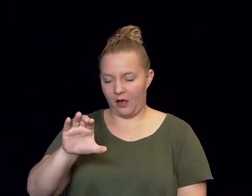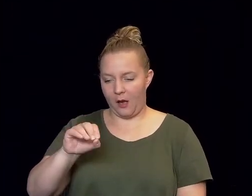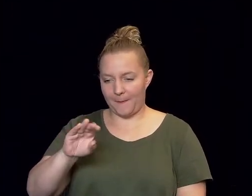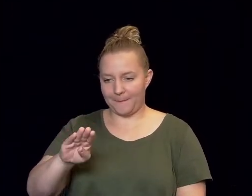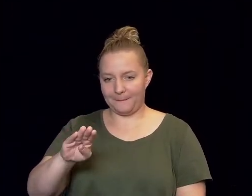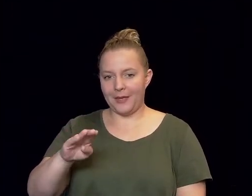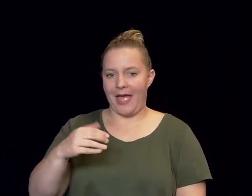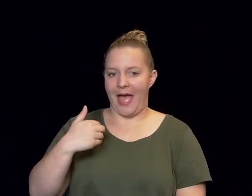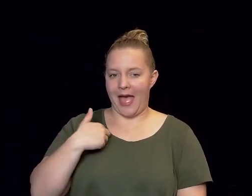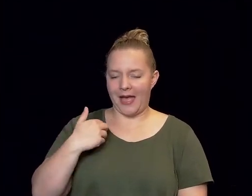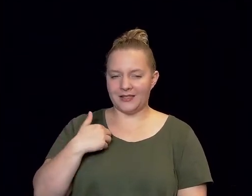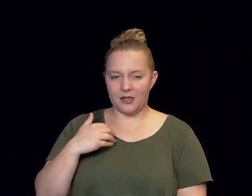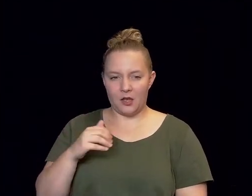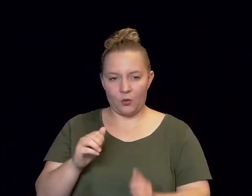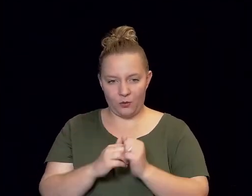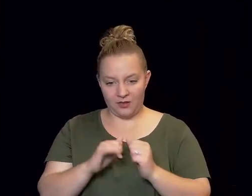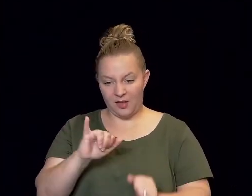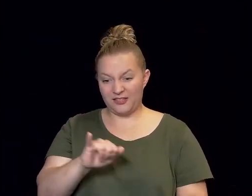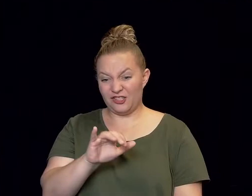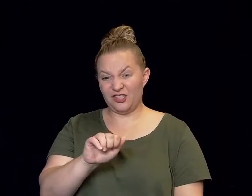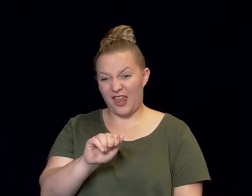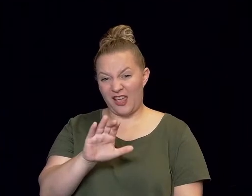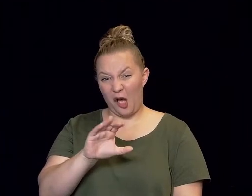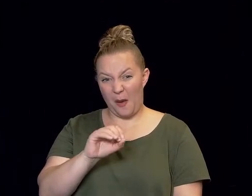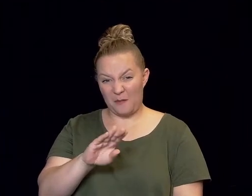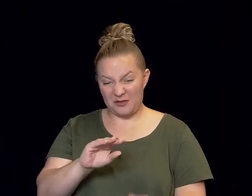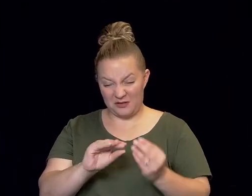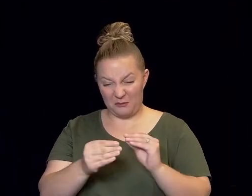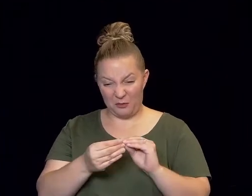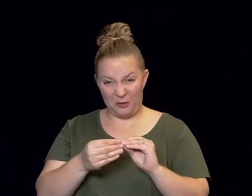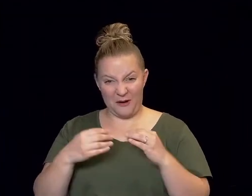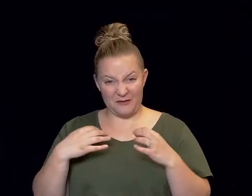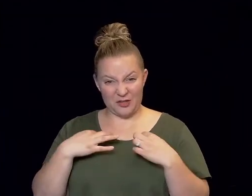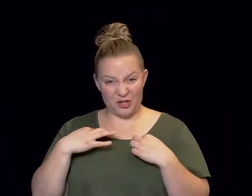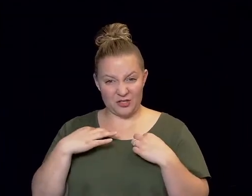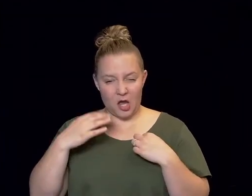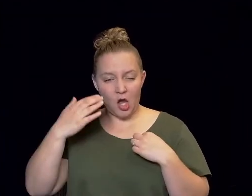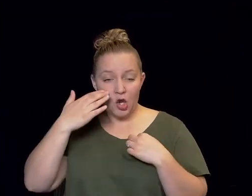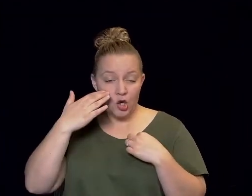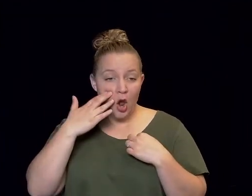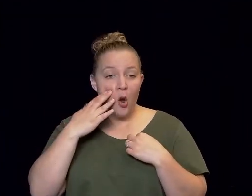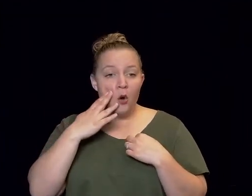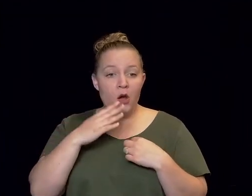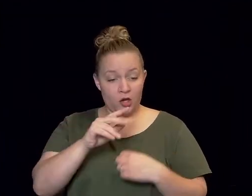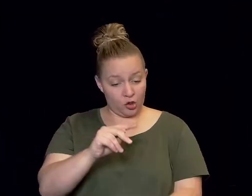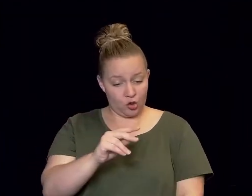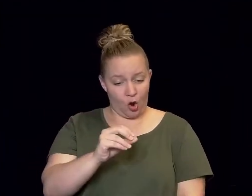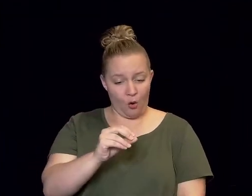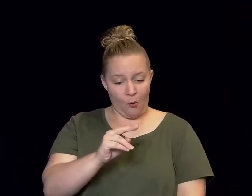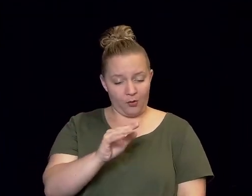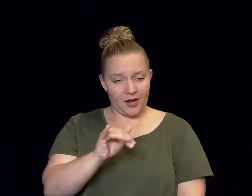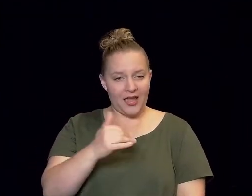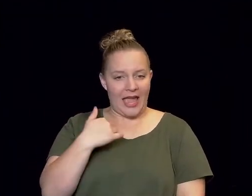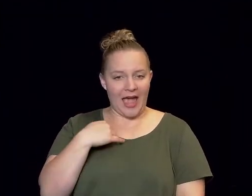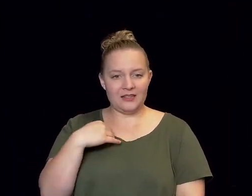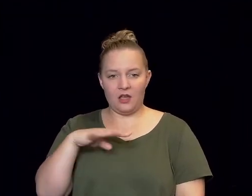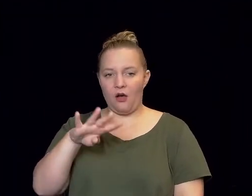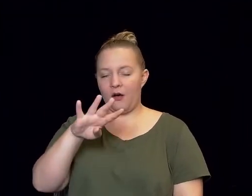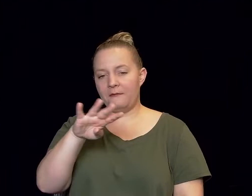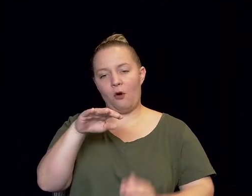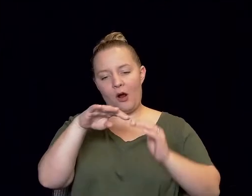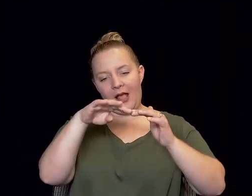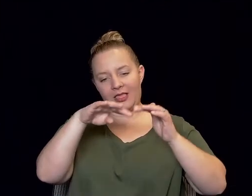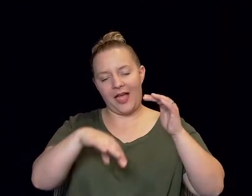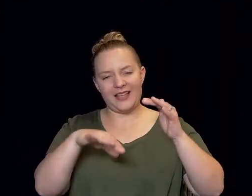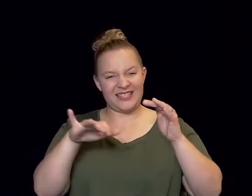So with Jacob's number of shirts, I know that Tony has 4 less than. So 4 less than, that's